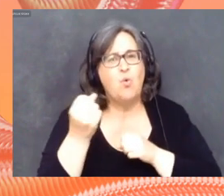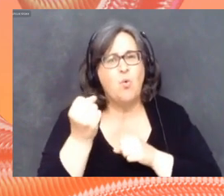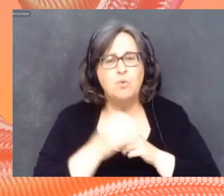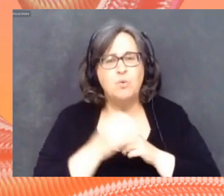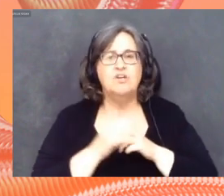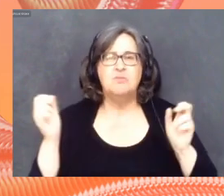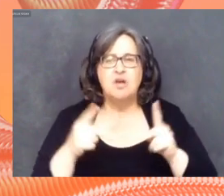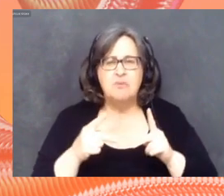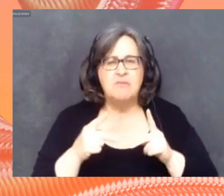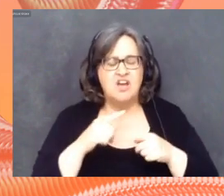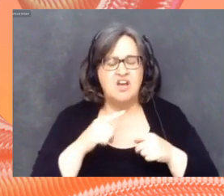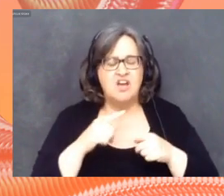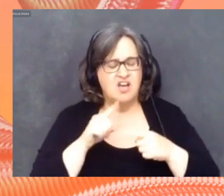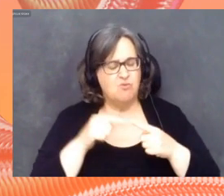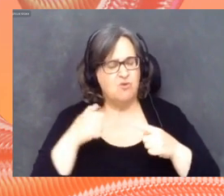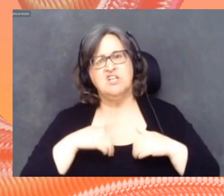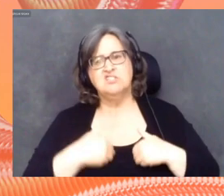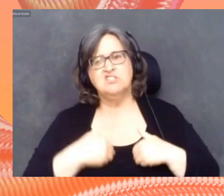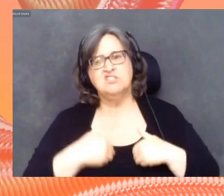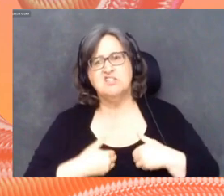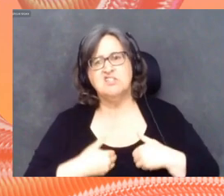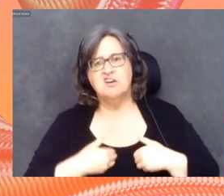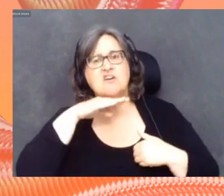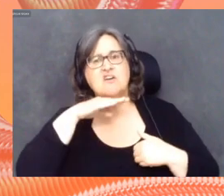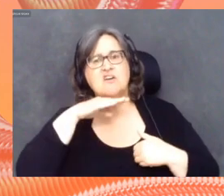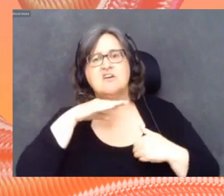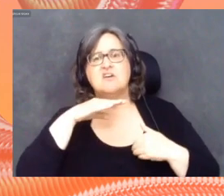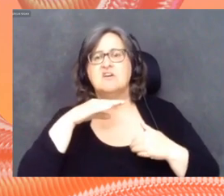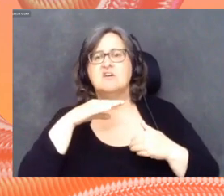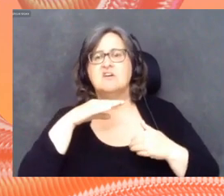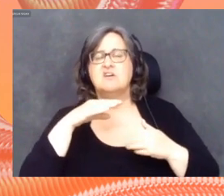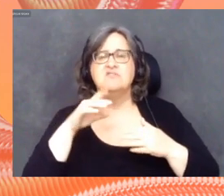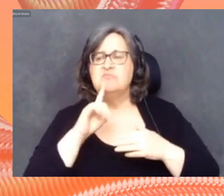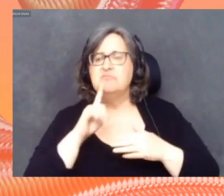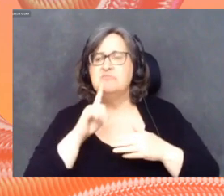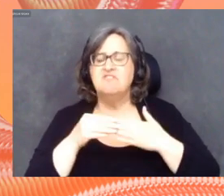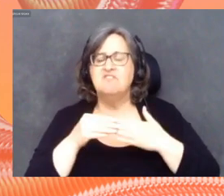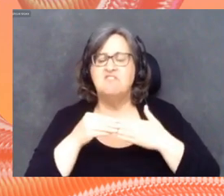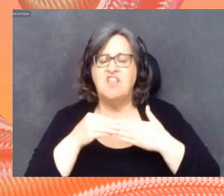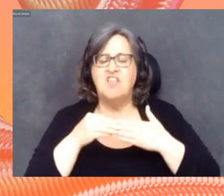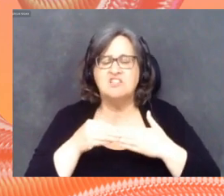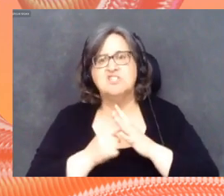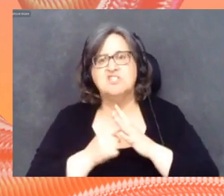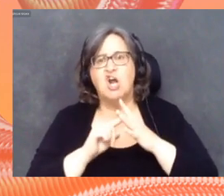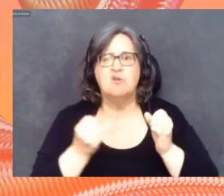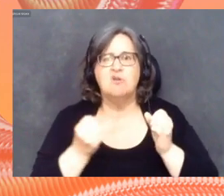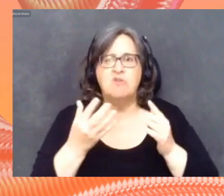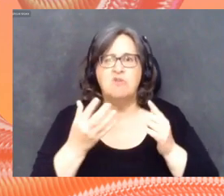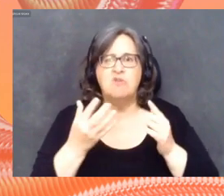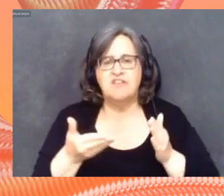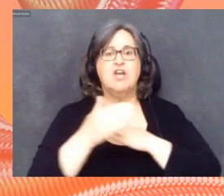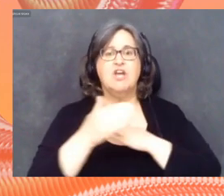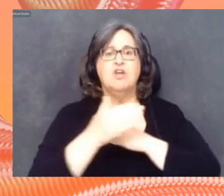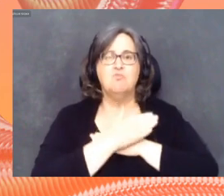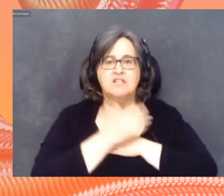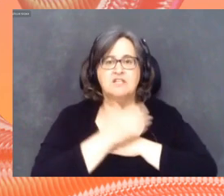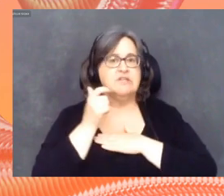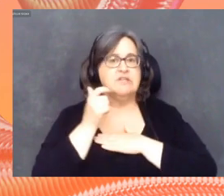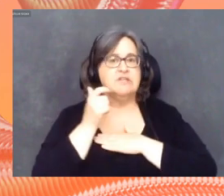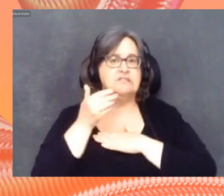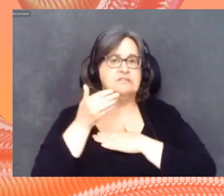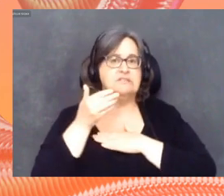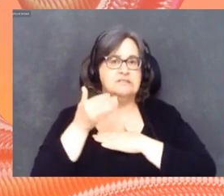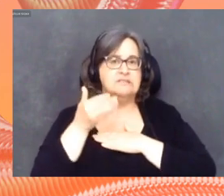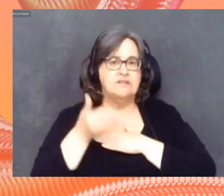of being flexible and starting a million things and like, you know, rest somewhere because it's there. So people do